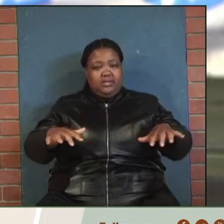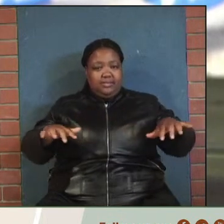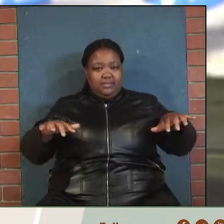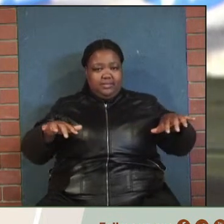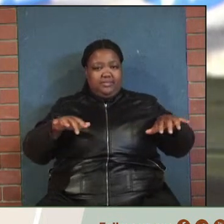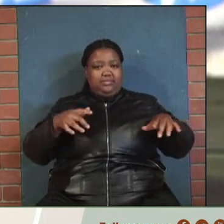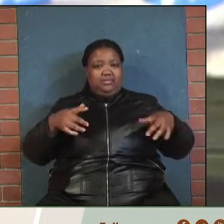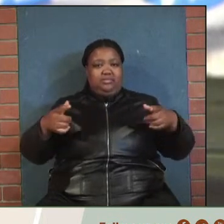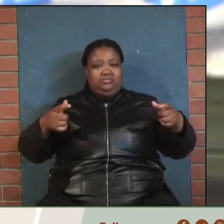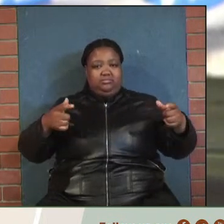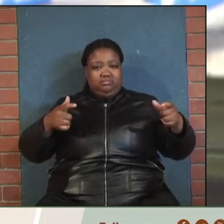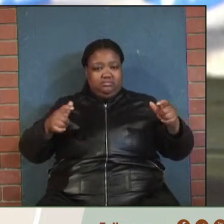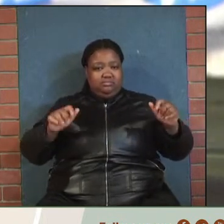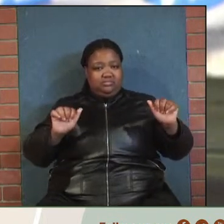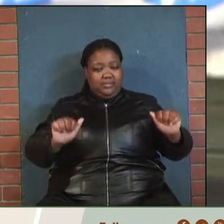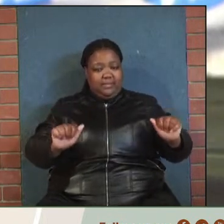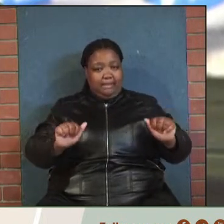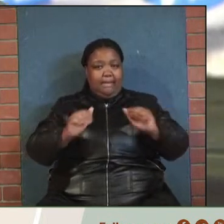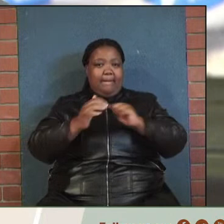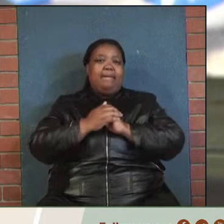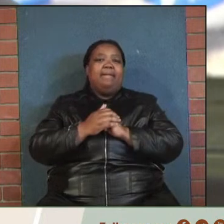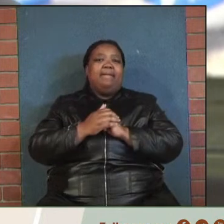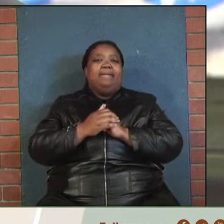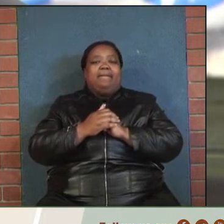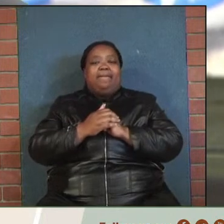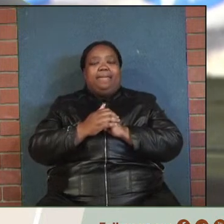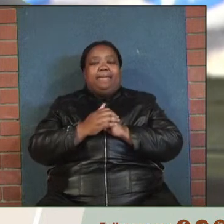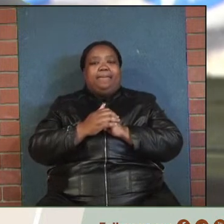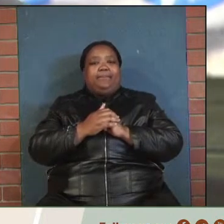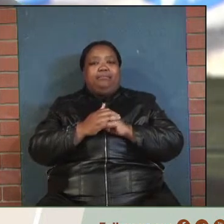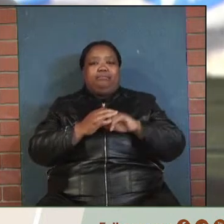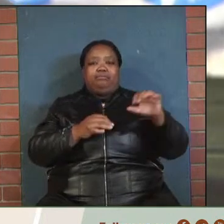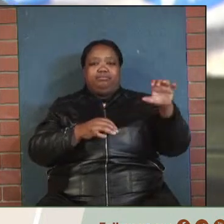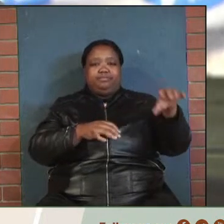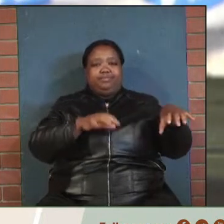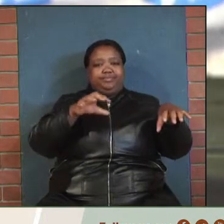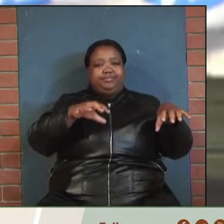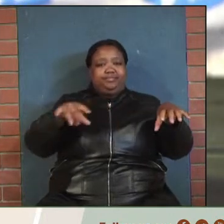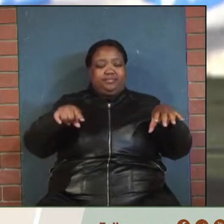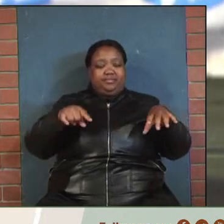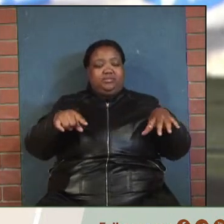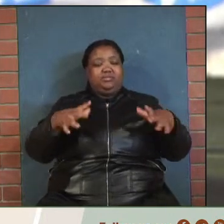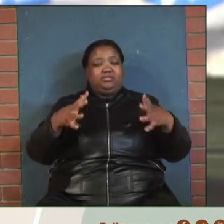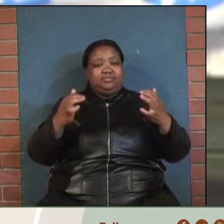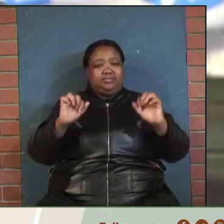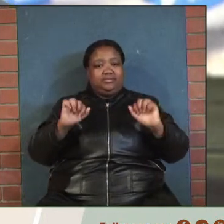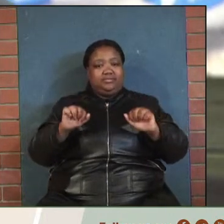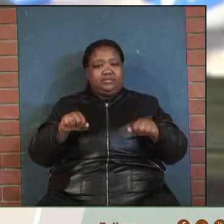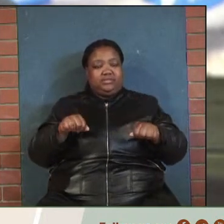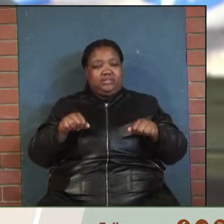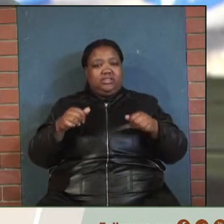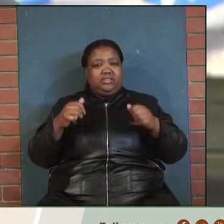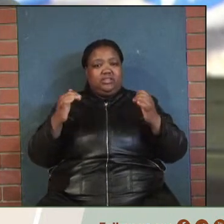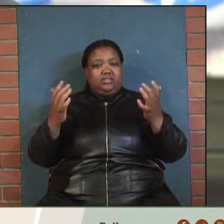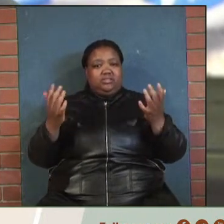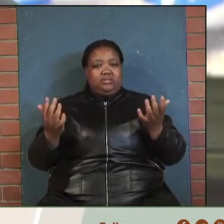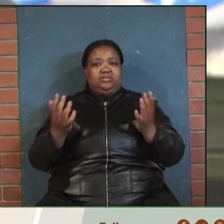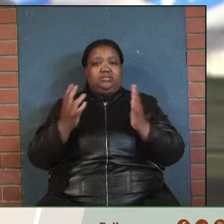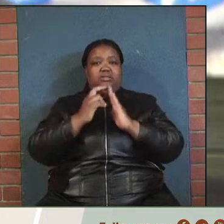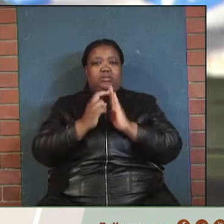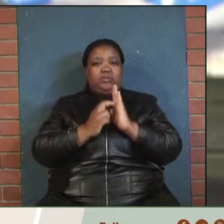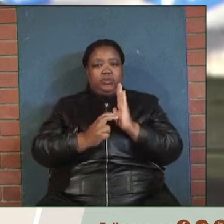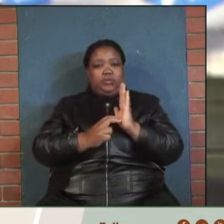control, including the chambers in which the proceedings of the house